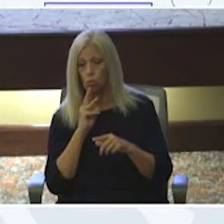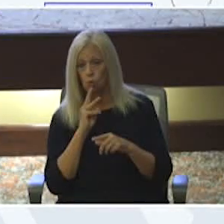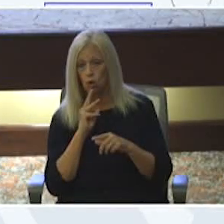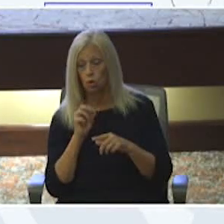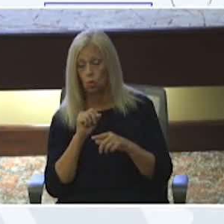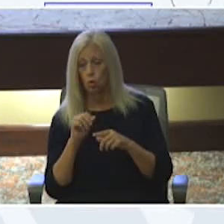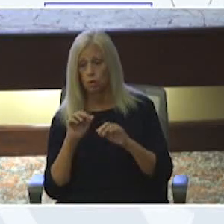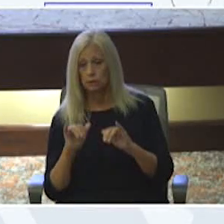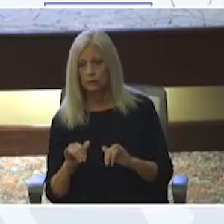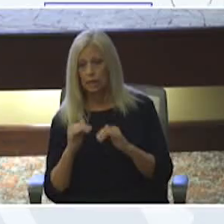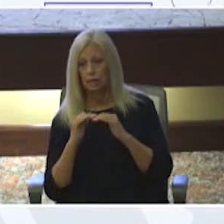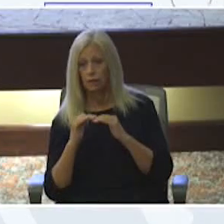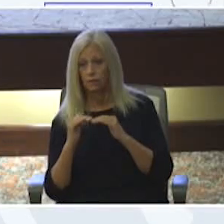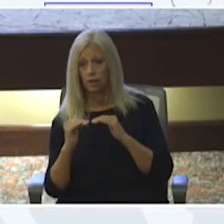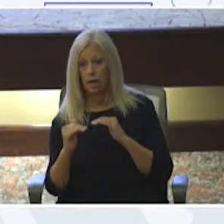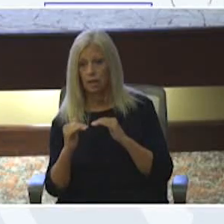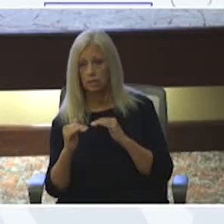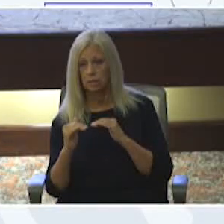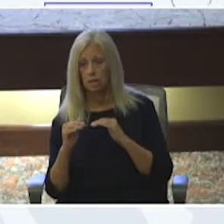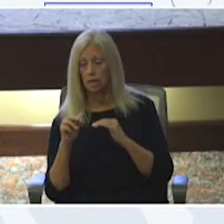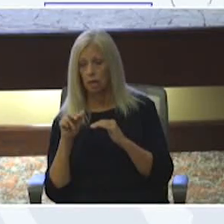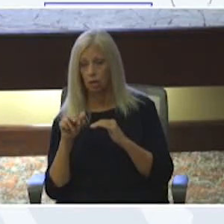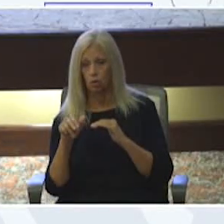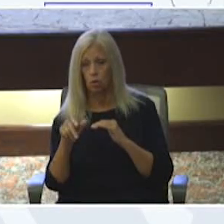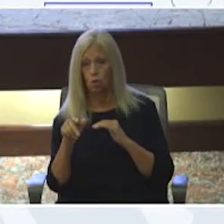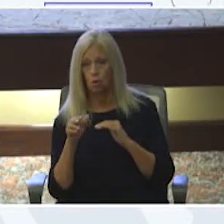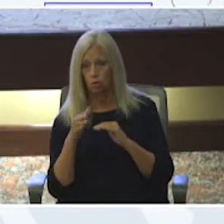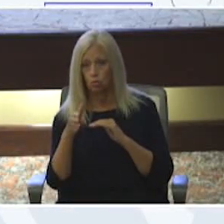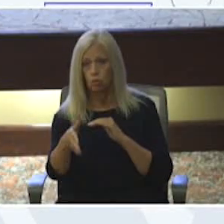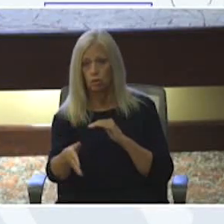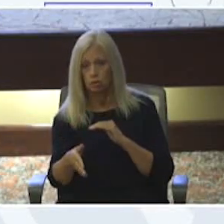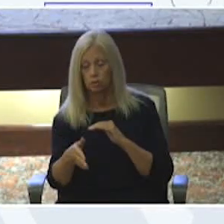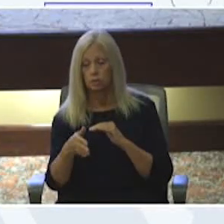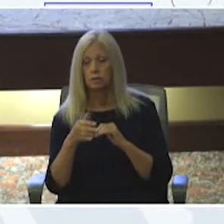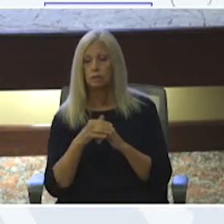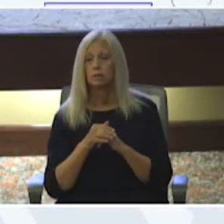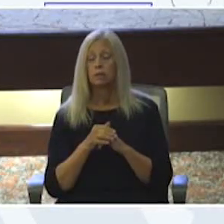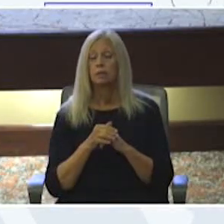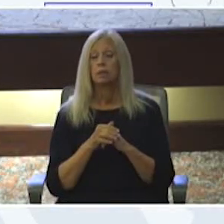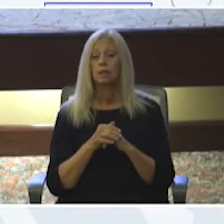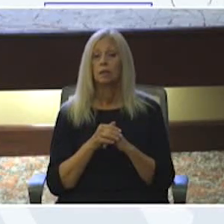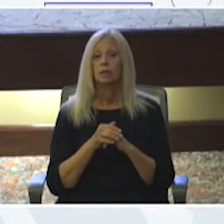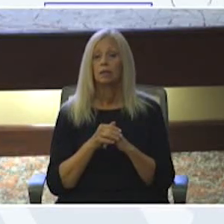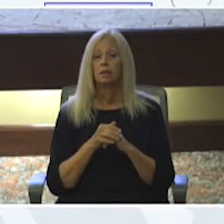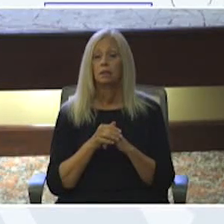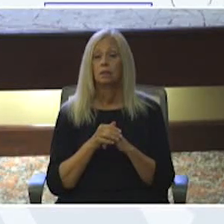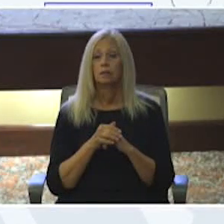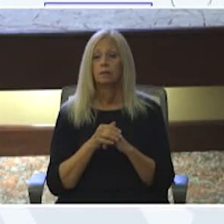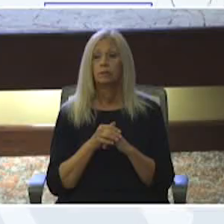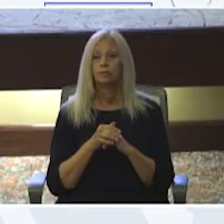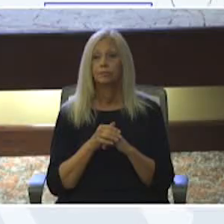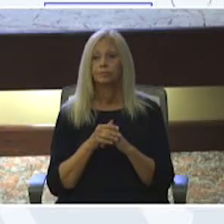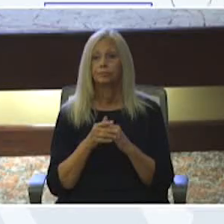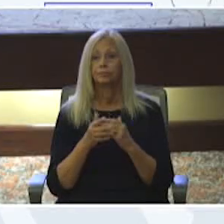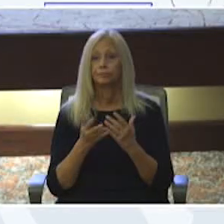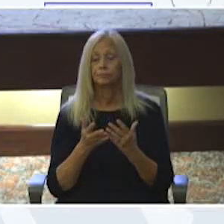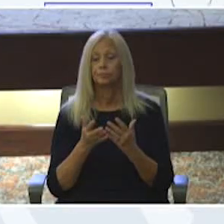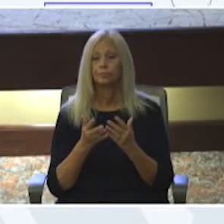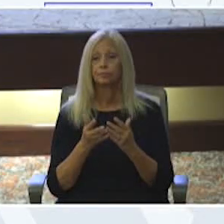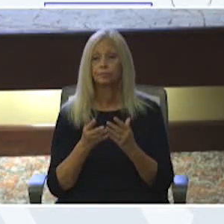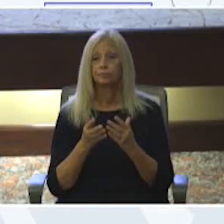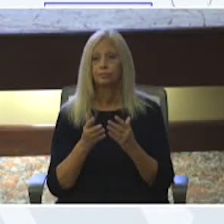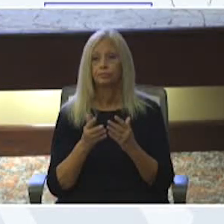stay flat and go all the way across. Okay. Do you So mean there is Yeah. there is continuity with